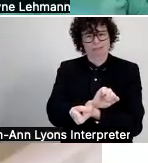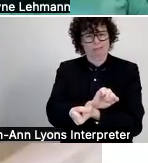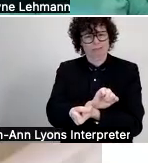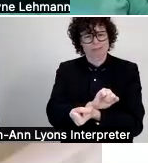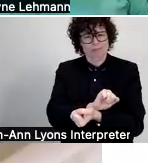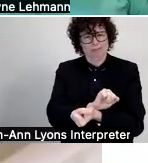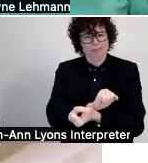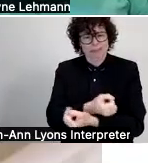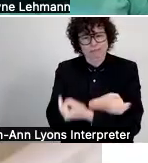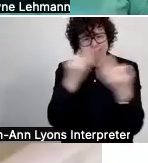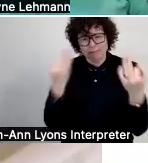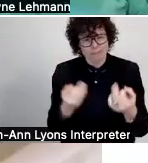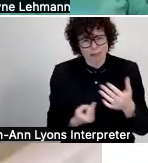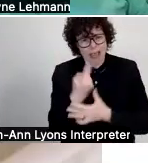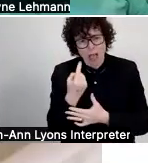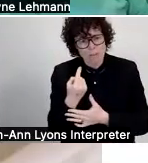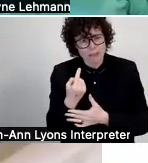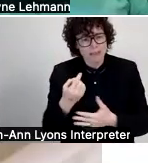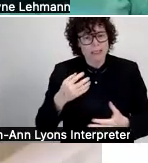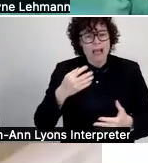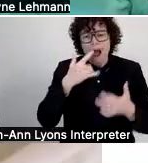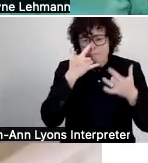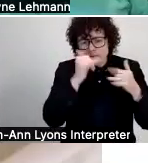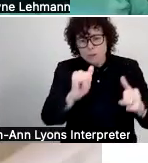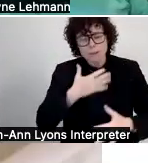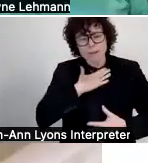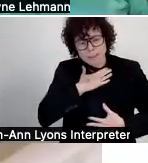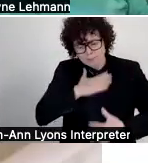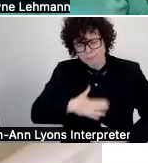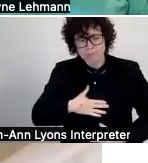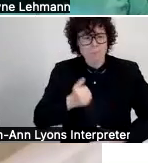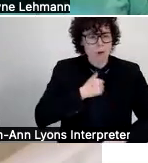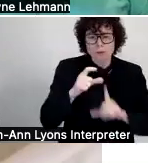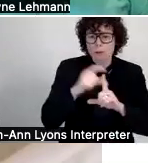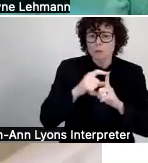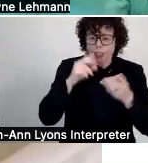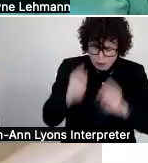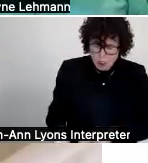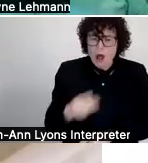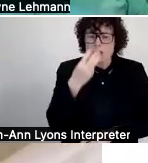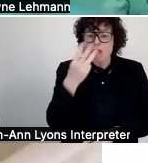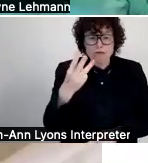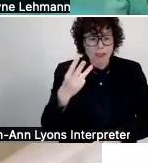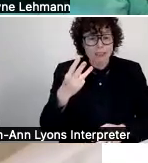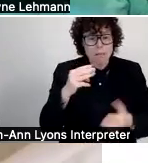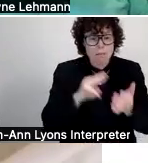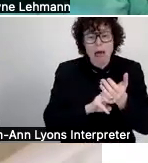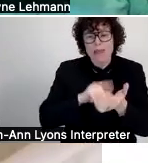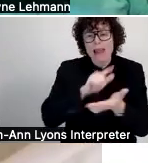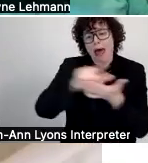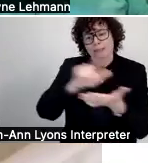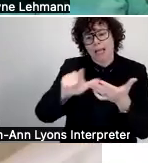Unfortunately, Sarah died 3 months after this hospitalisation, 2 days before her